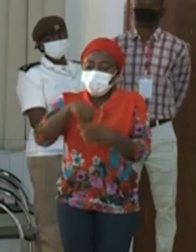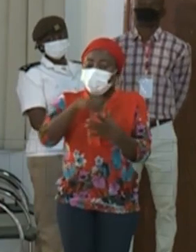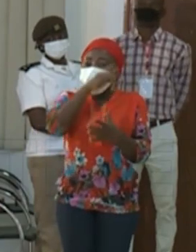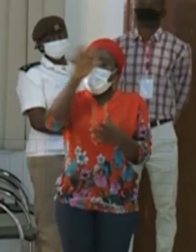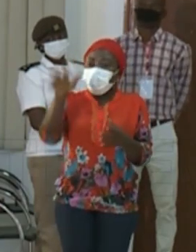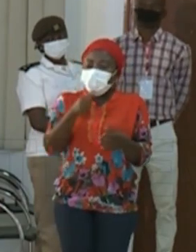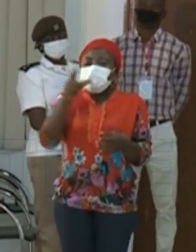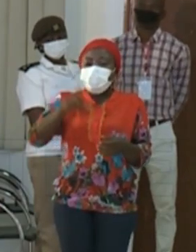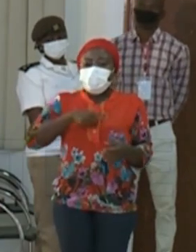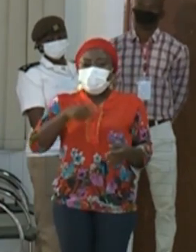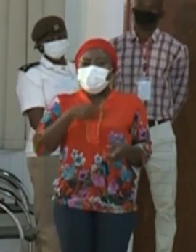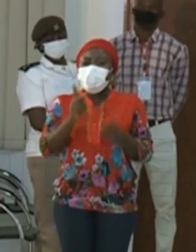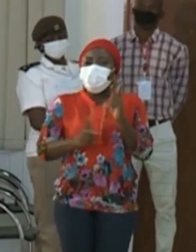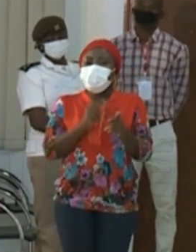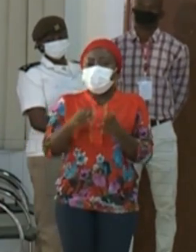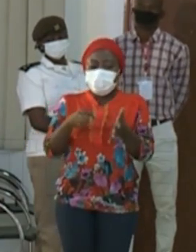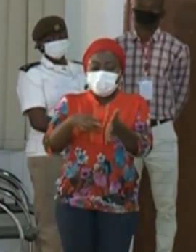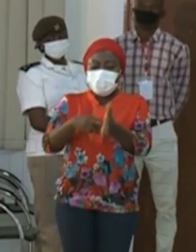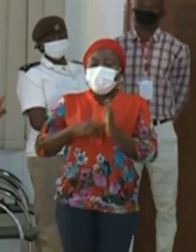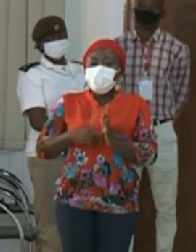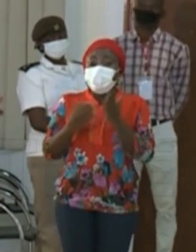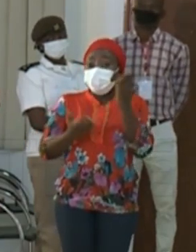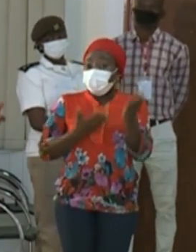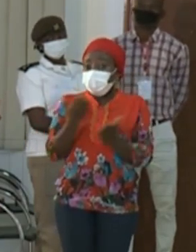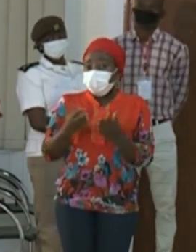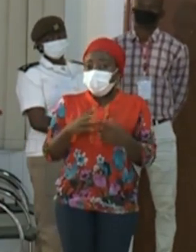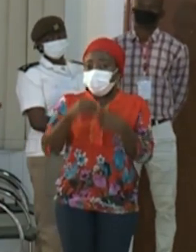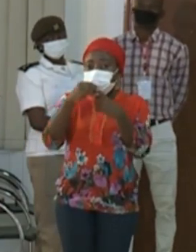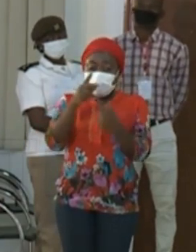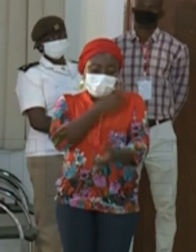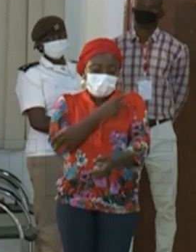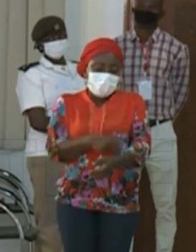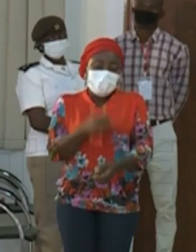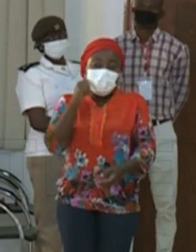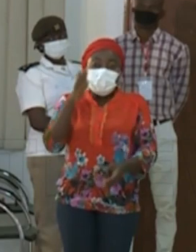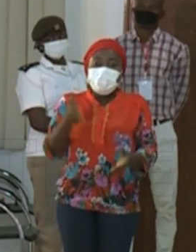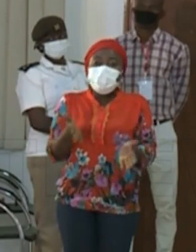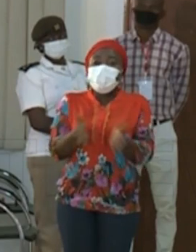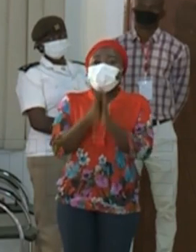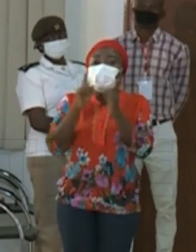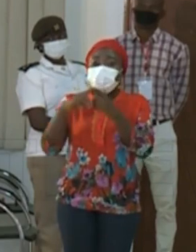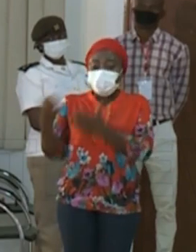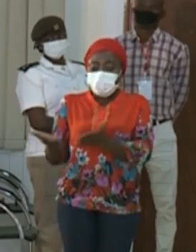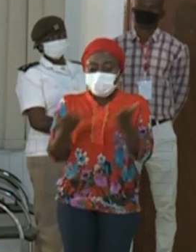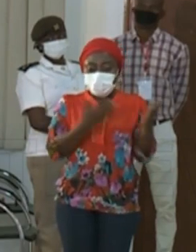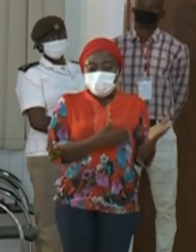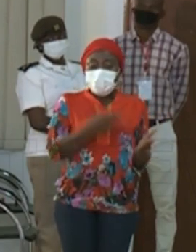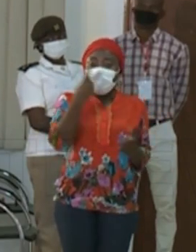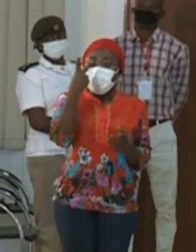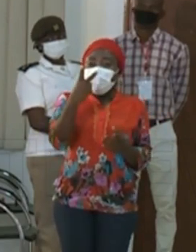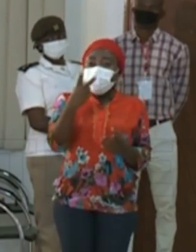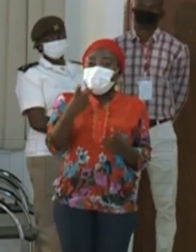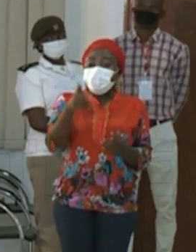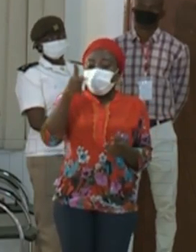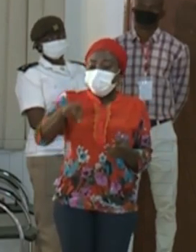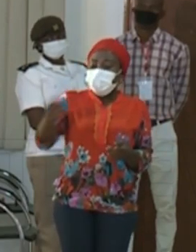in Lagos, and people who require services, especially pregnant women, they've been asked to bring two PPEs before they